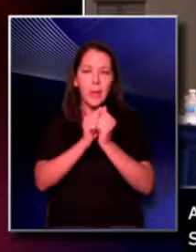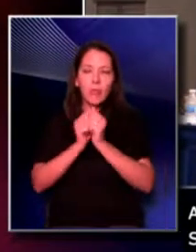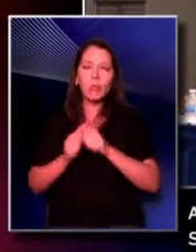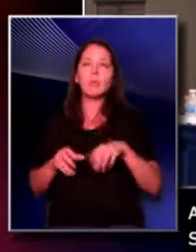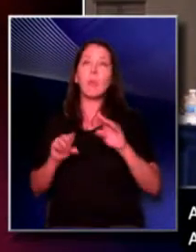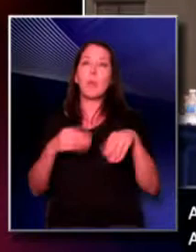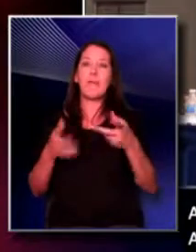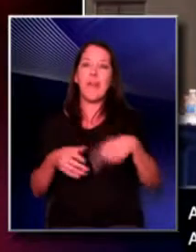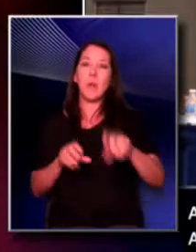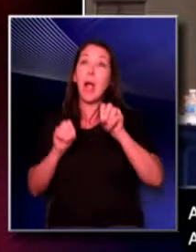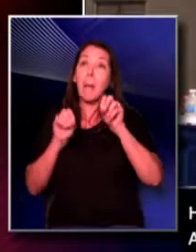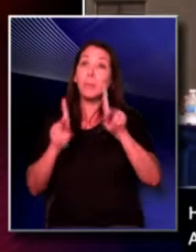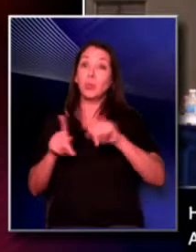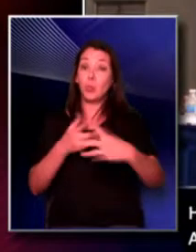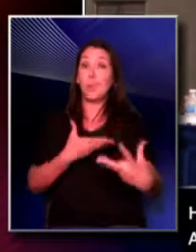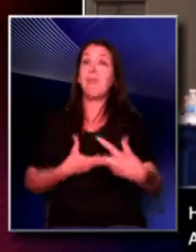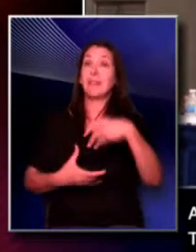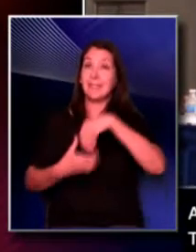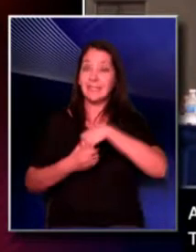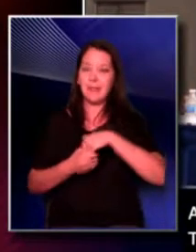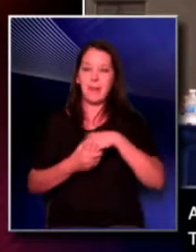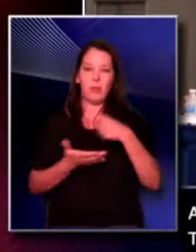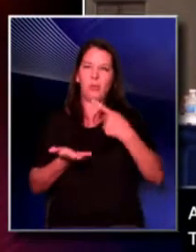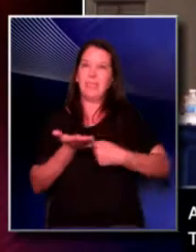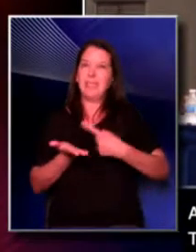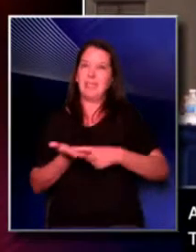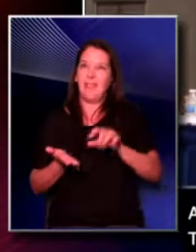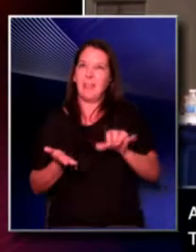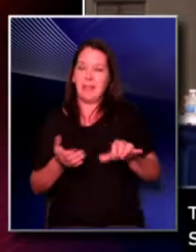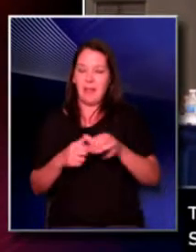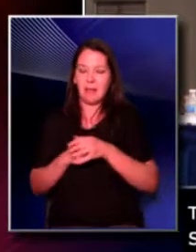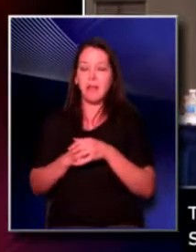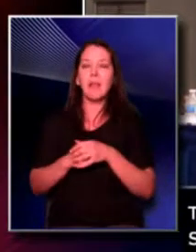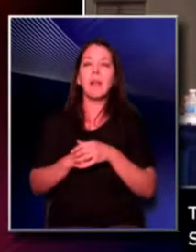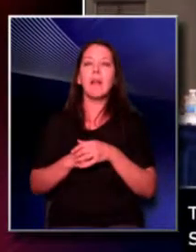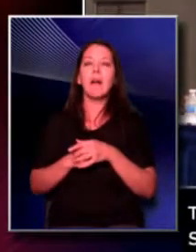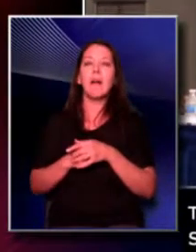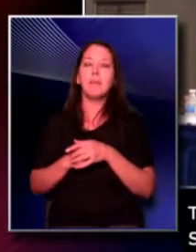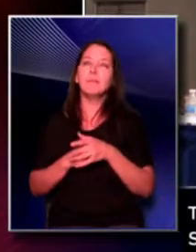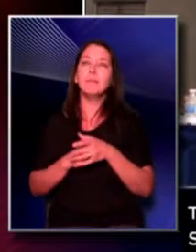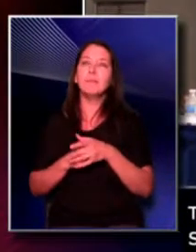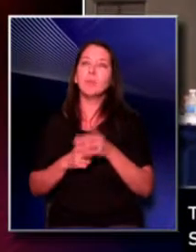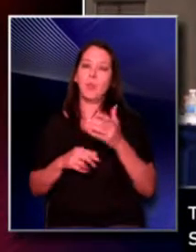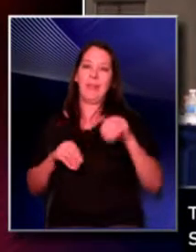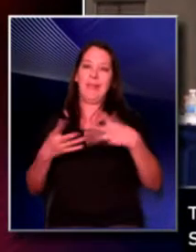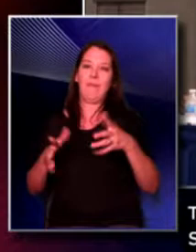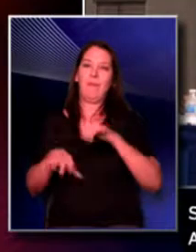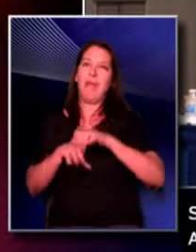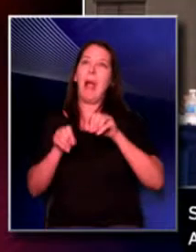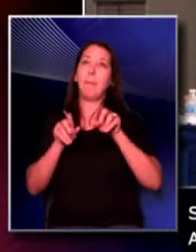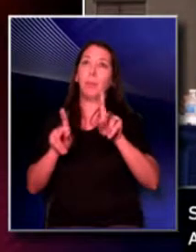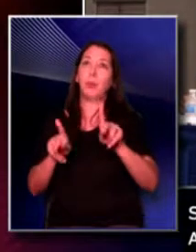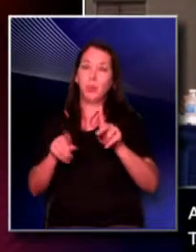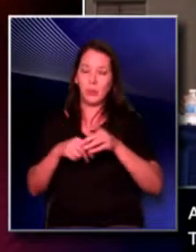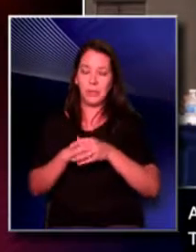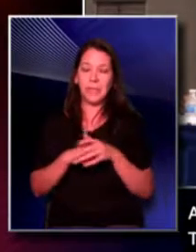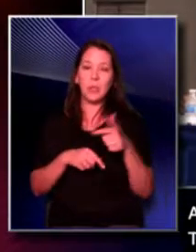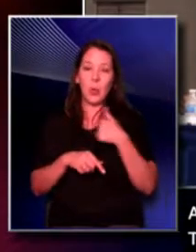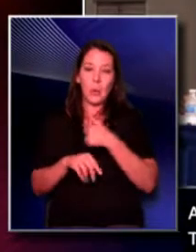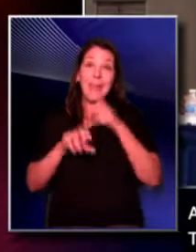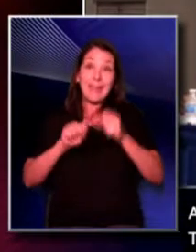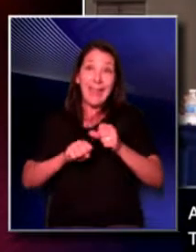opportunity to participate and discuss that when you're ready to do that, because we need to move on